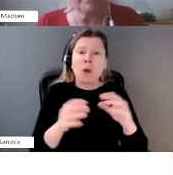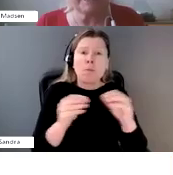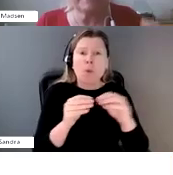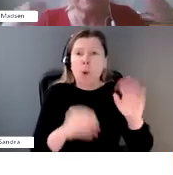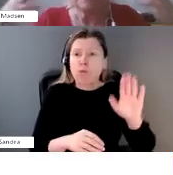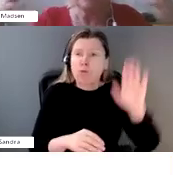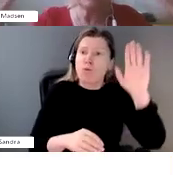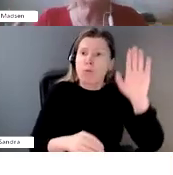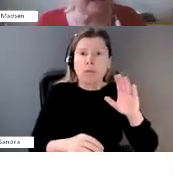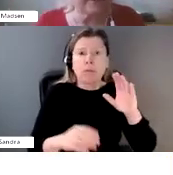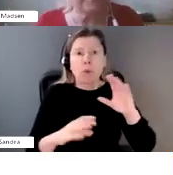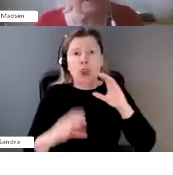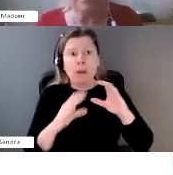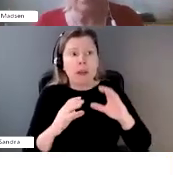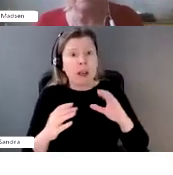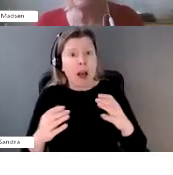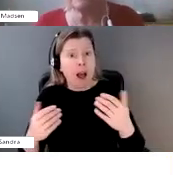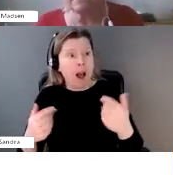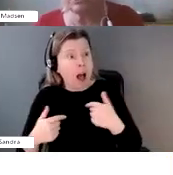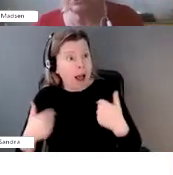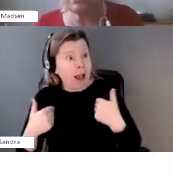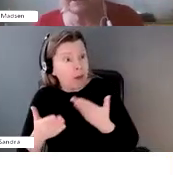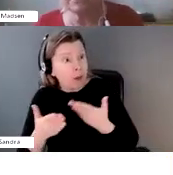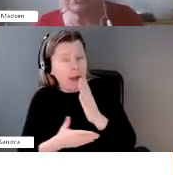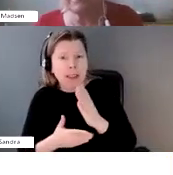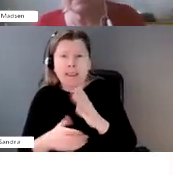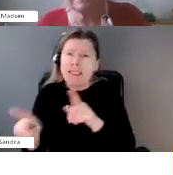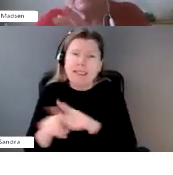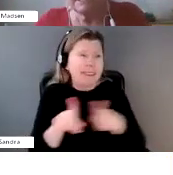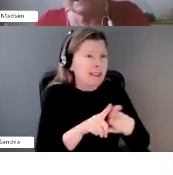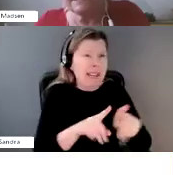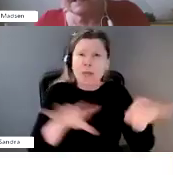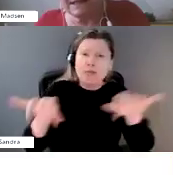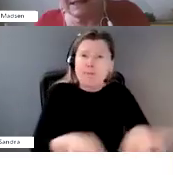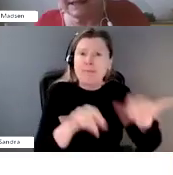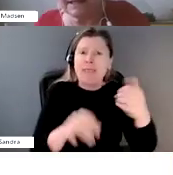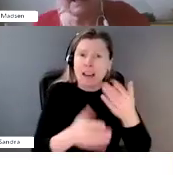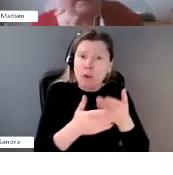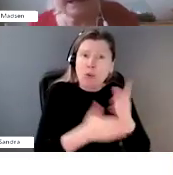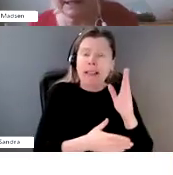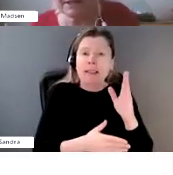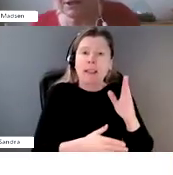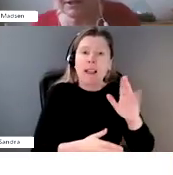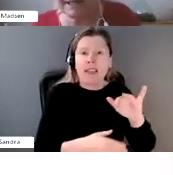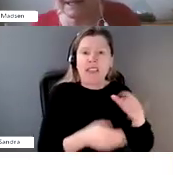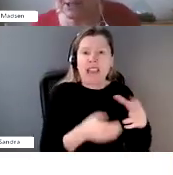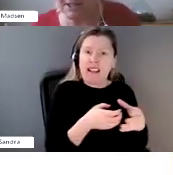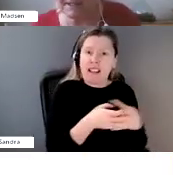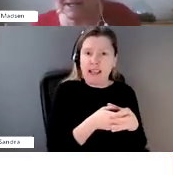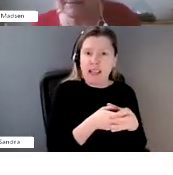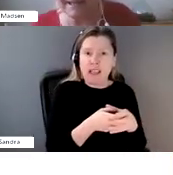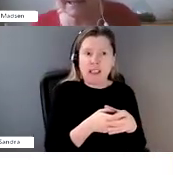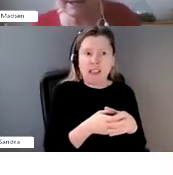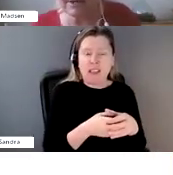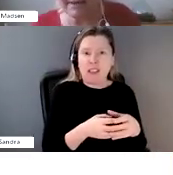have rights, but so do other people, and that it's solution focused. So this clique that is hurting and